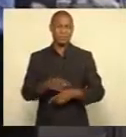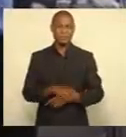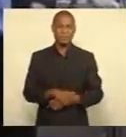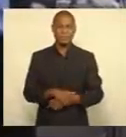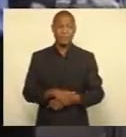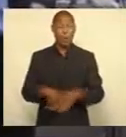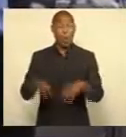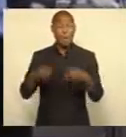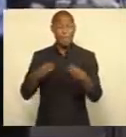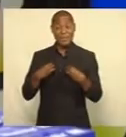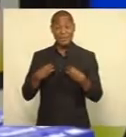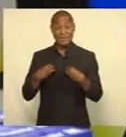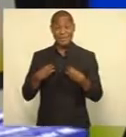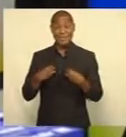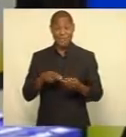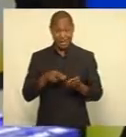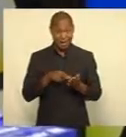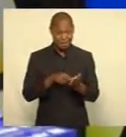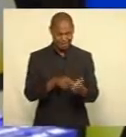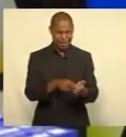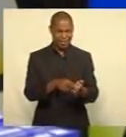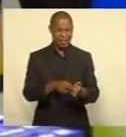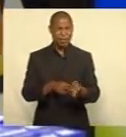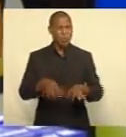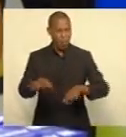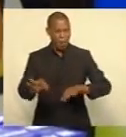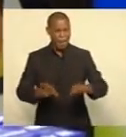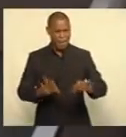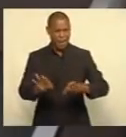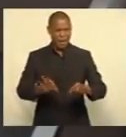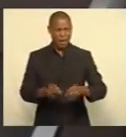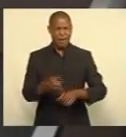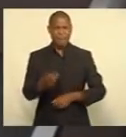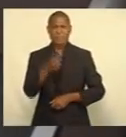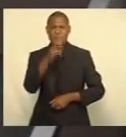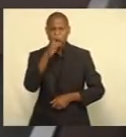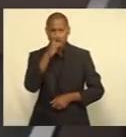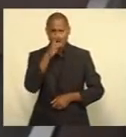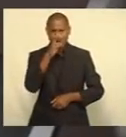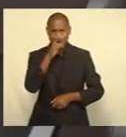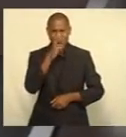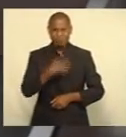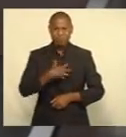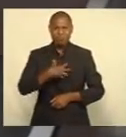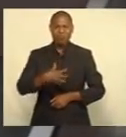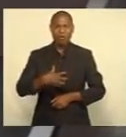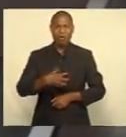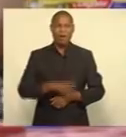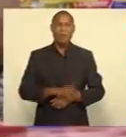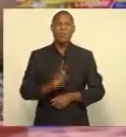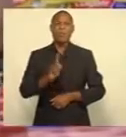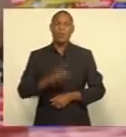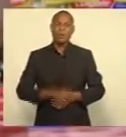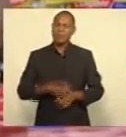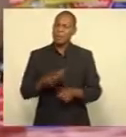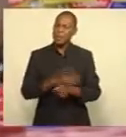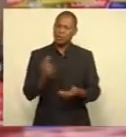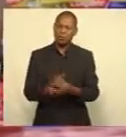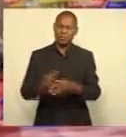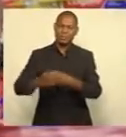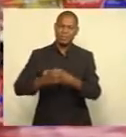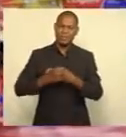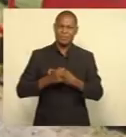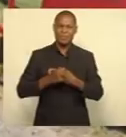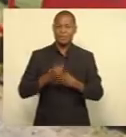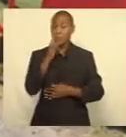Businesses around Nandi are also planning to implement even stricter COVID-19 measures to ensure the safety of the public.